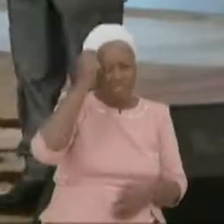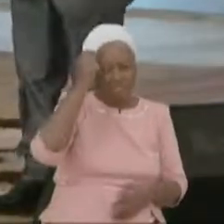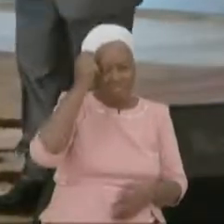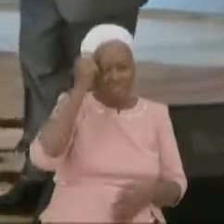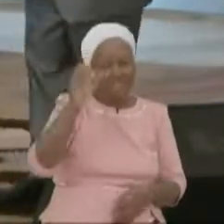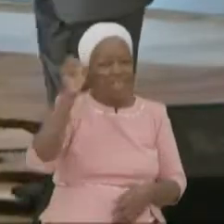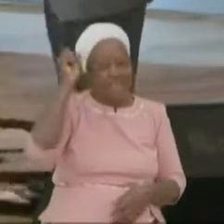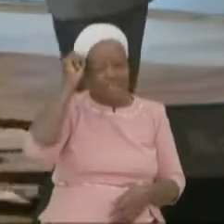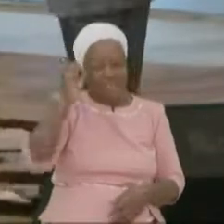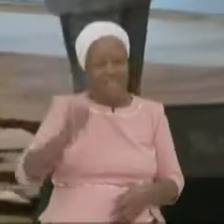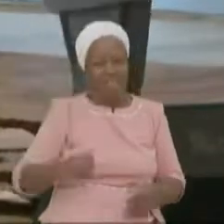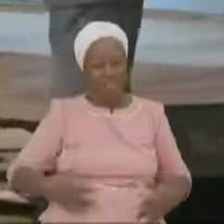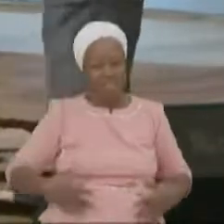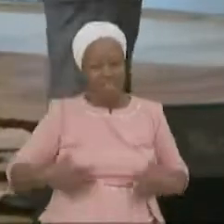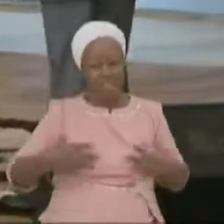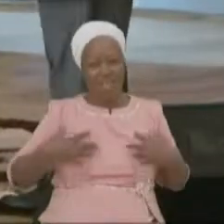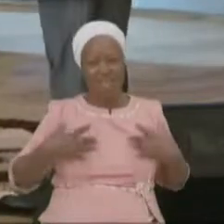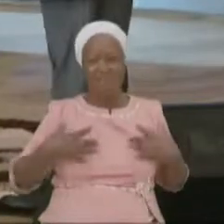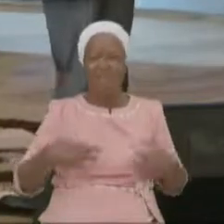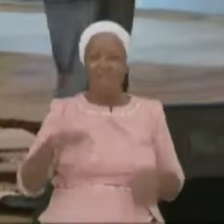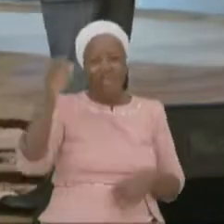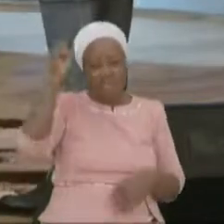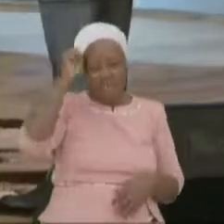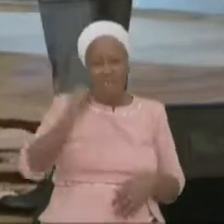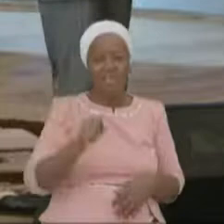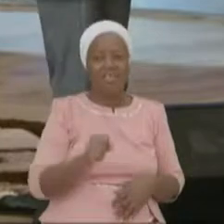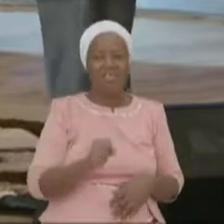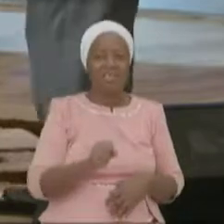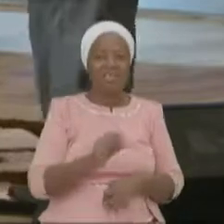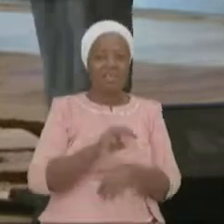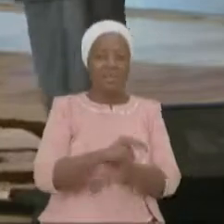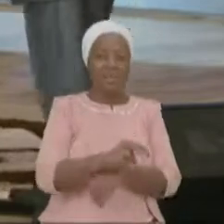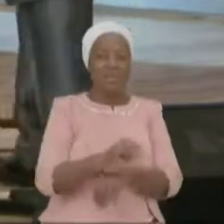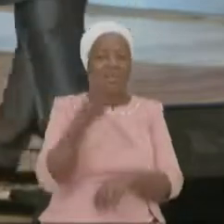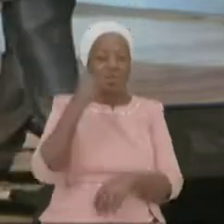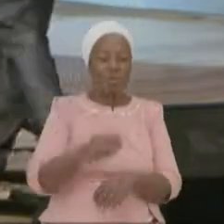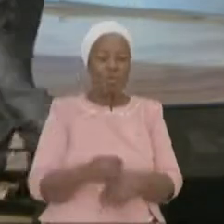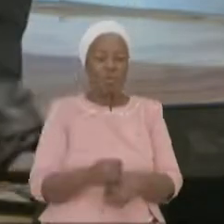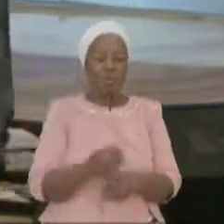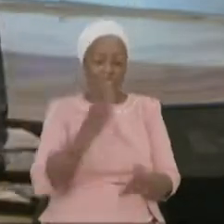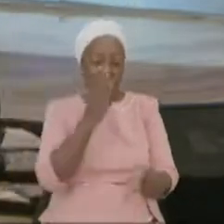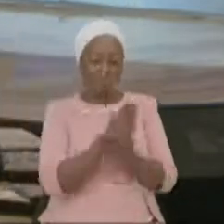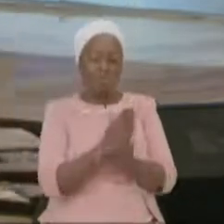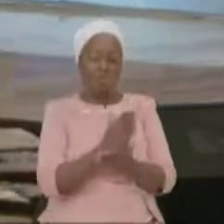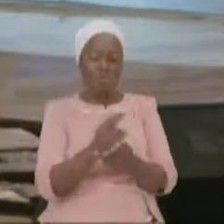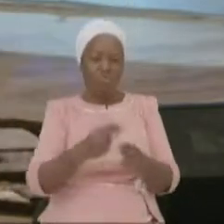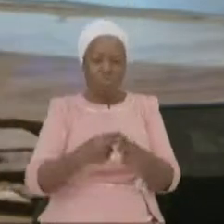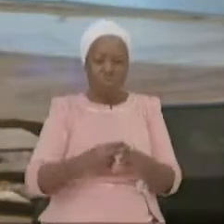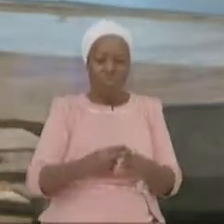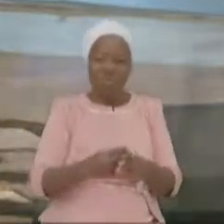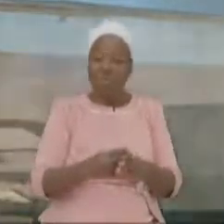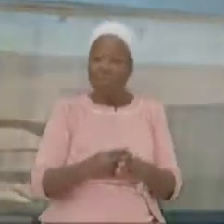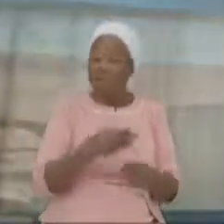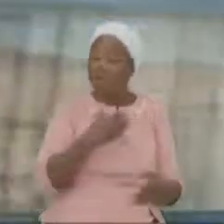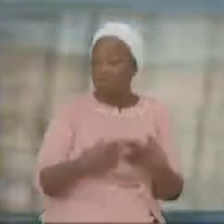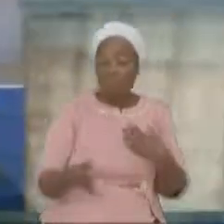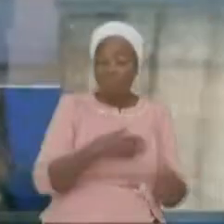life, his ministry was cut short. Whatever God